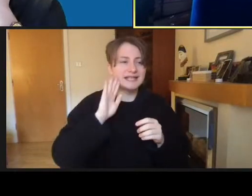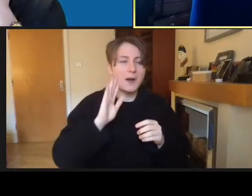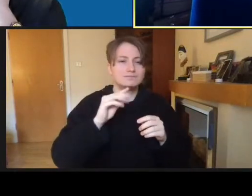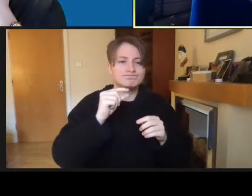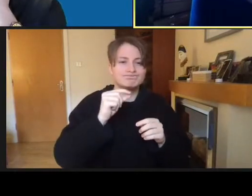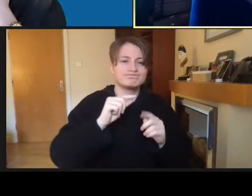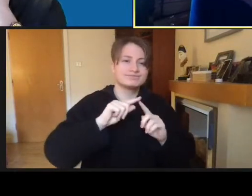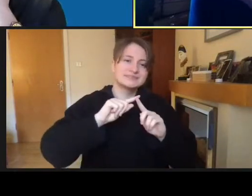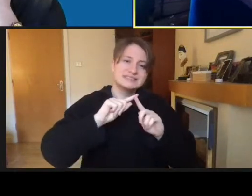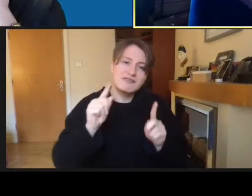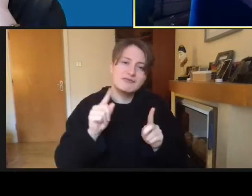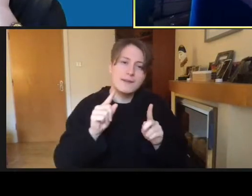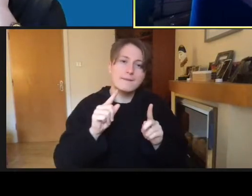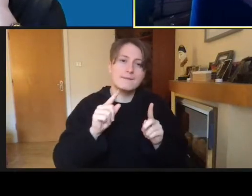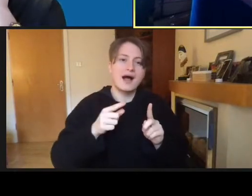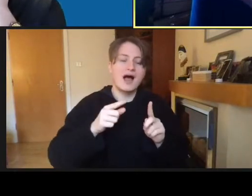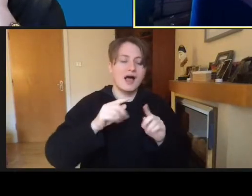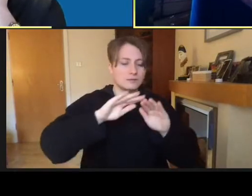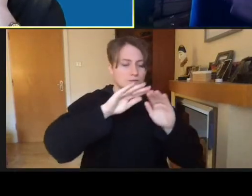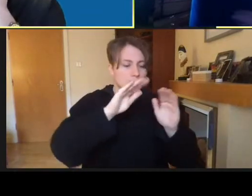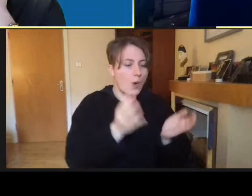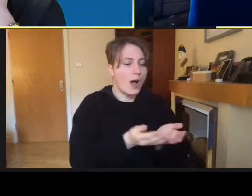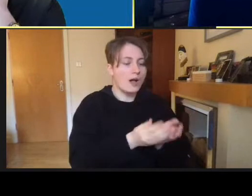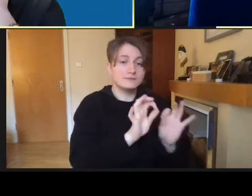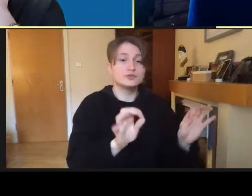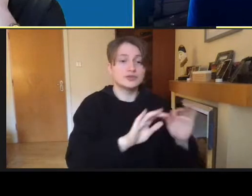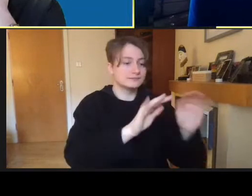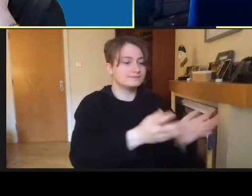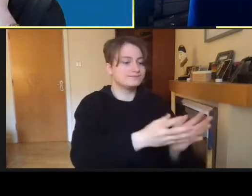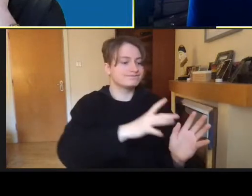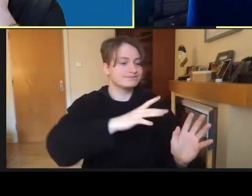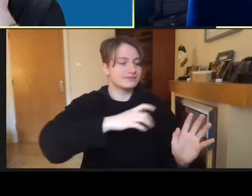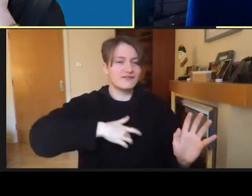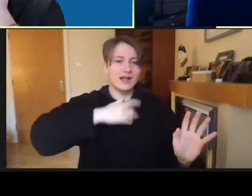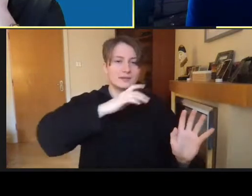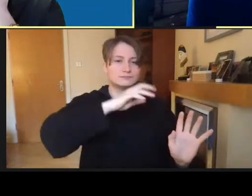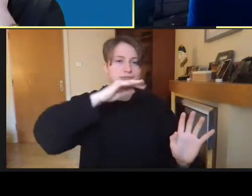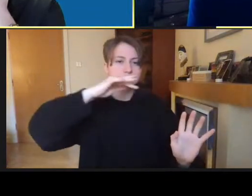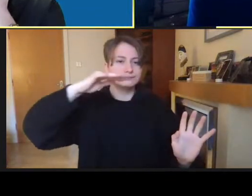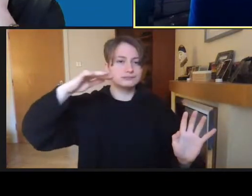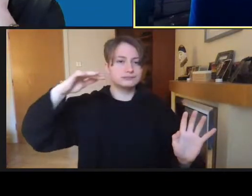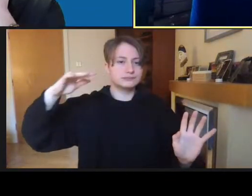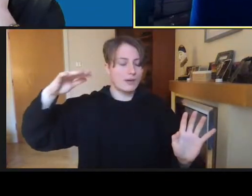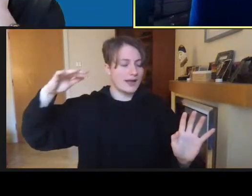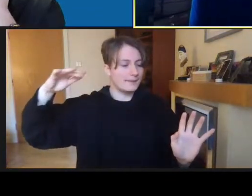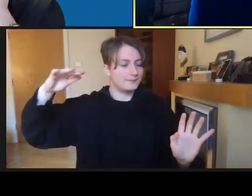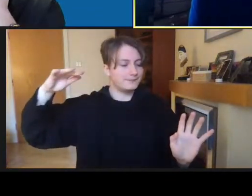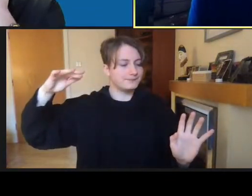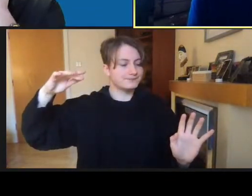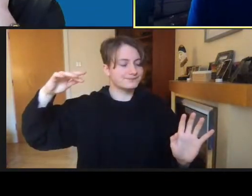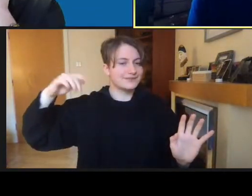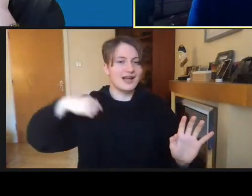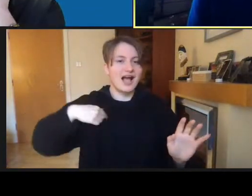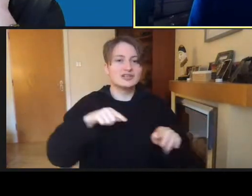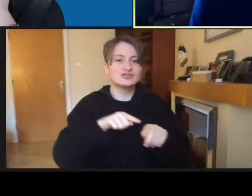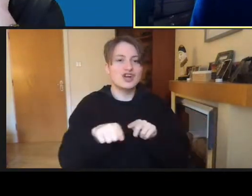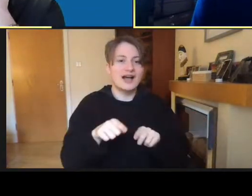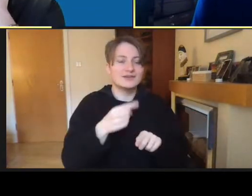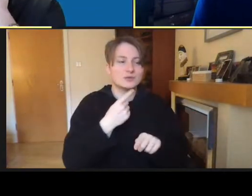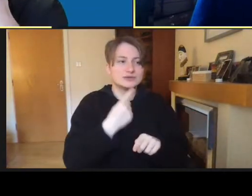sort of out of the world effect. Yeah. I was resisting the using the word out of